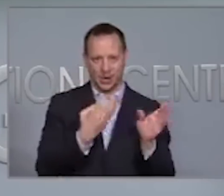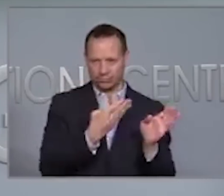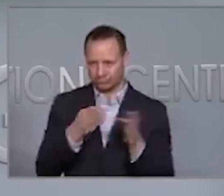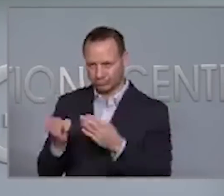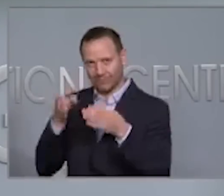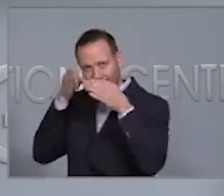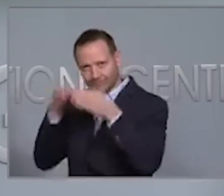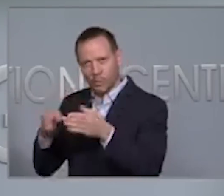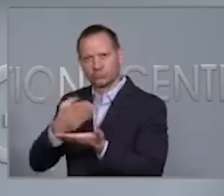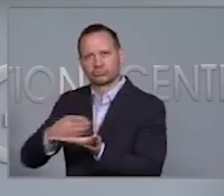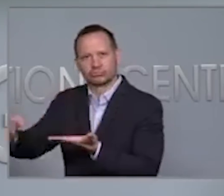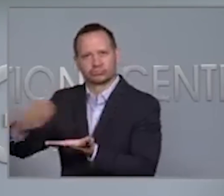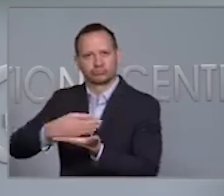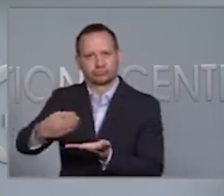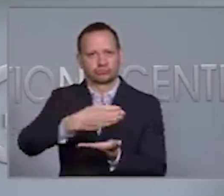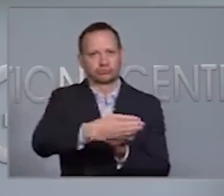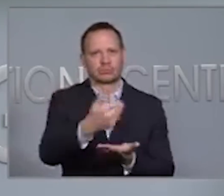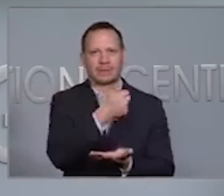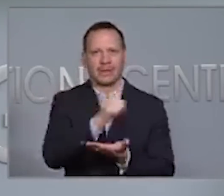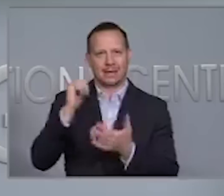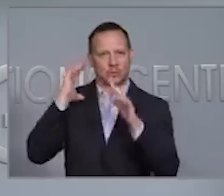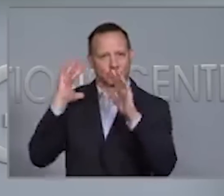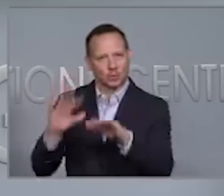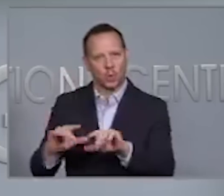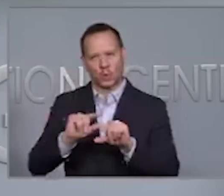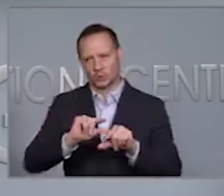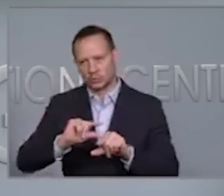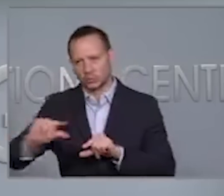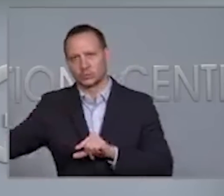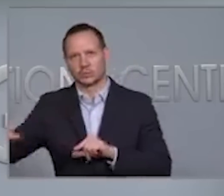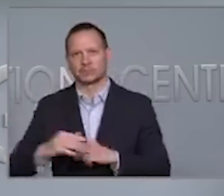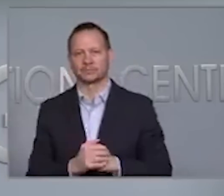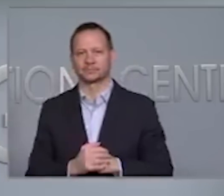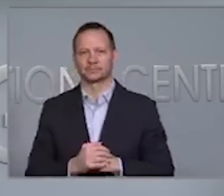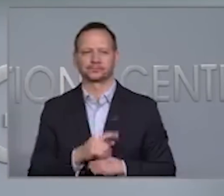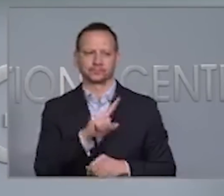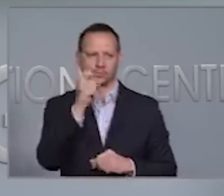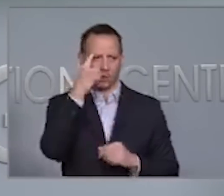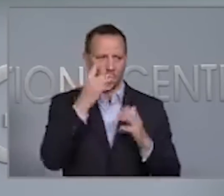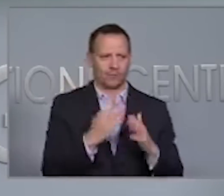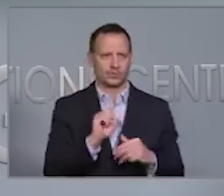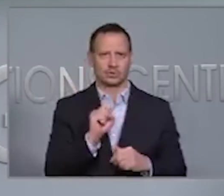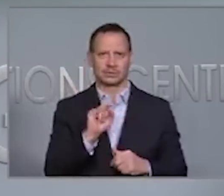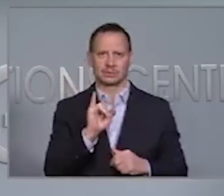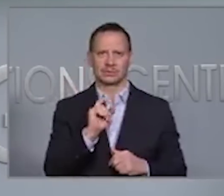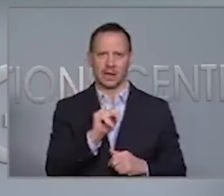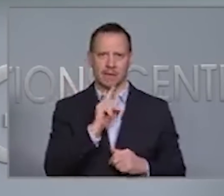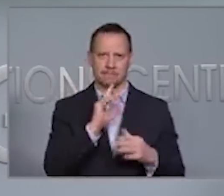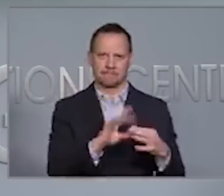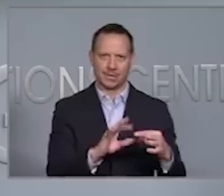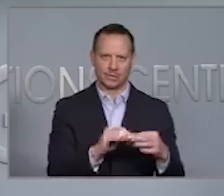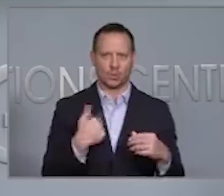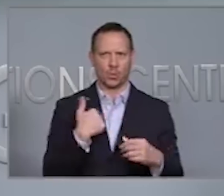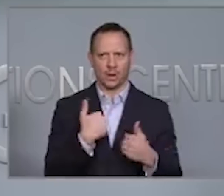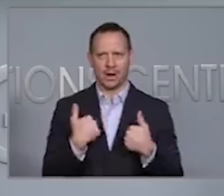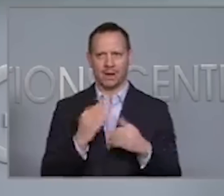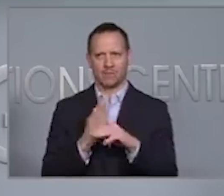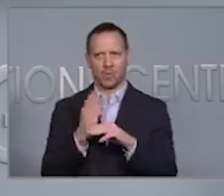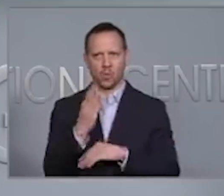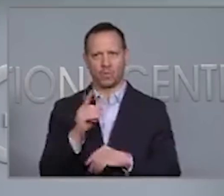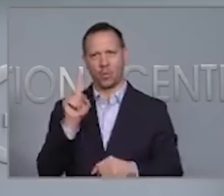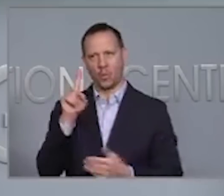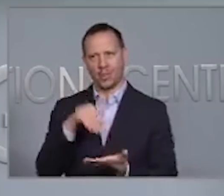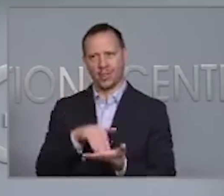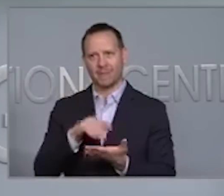state today. Again, as Governor Stein mentioned, we have more than 1,200 crew members already clearing roads or standing by ready to